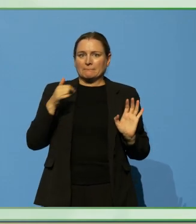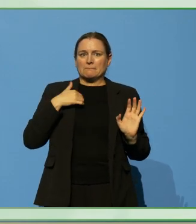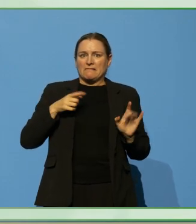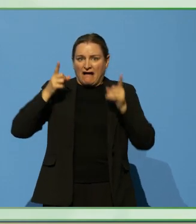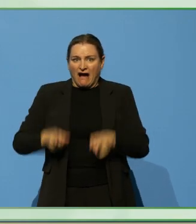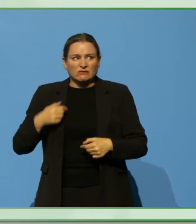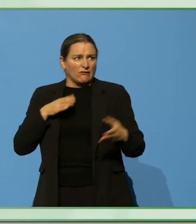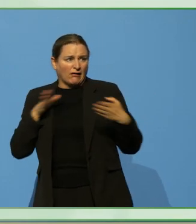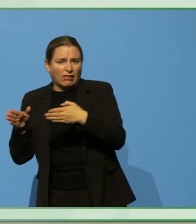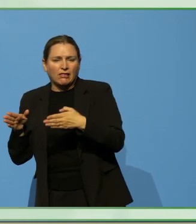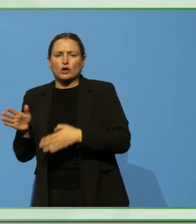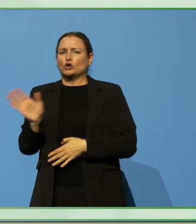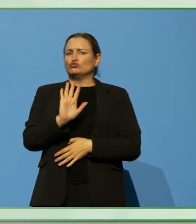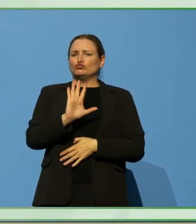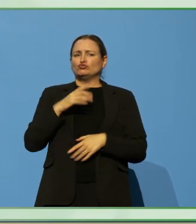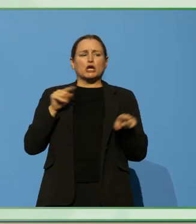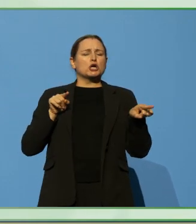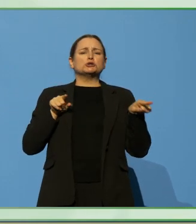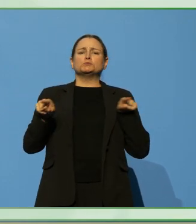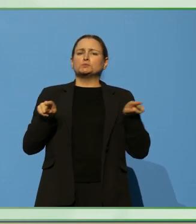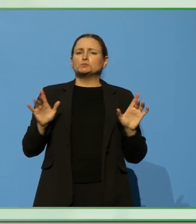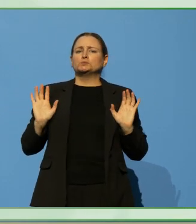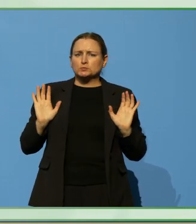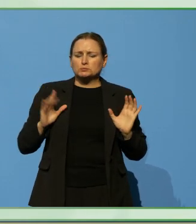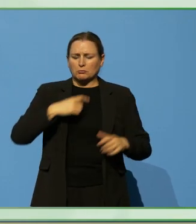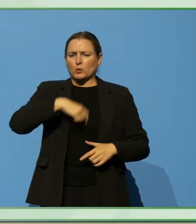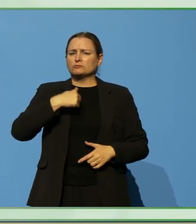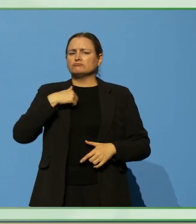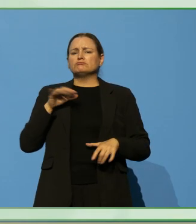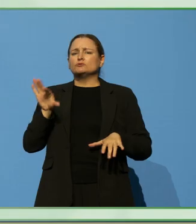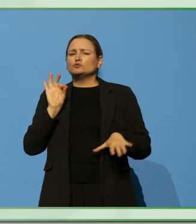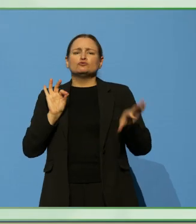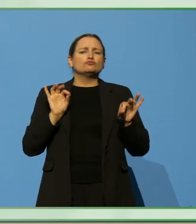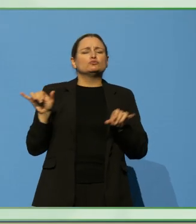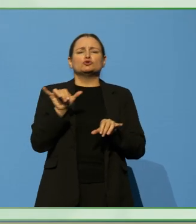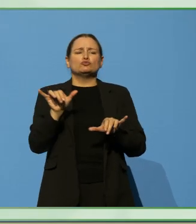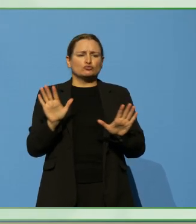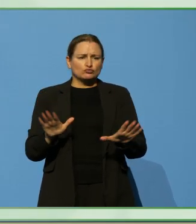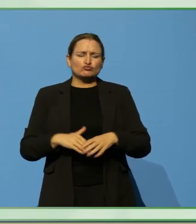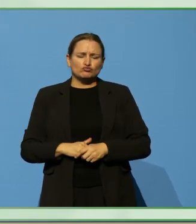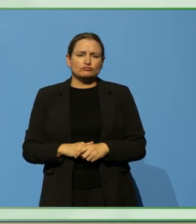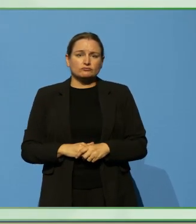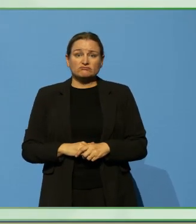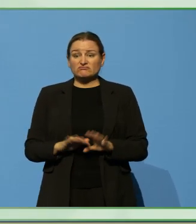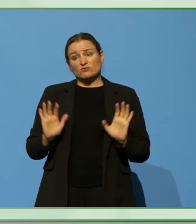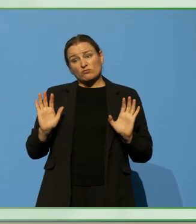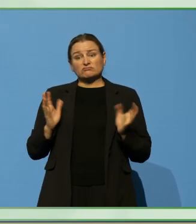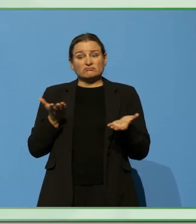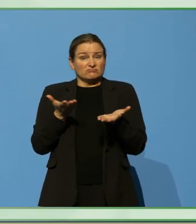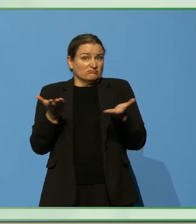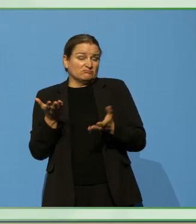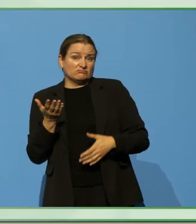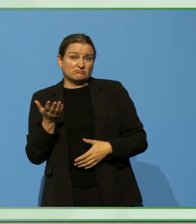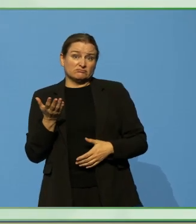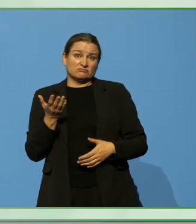use a digital euro. It's an extra choice that people can have, and it secures that people have access